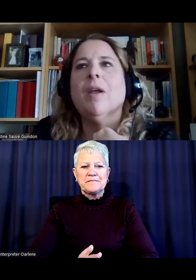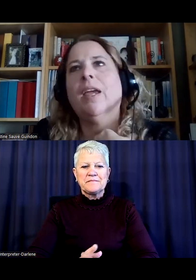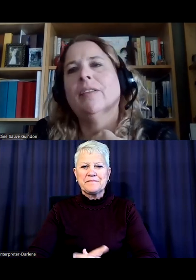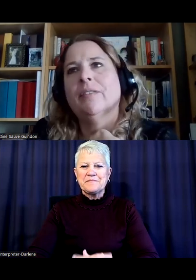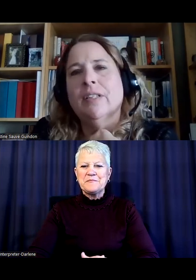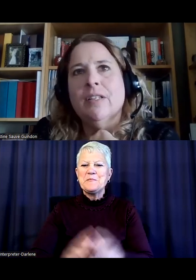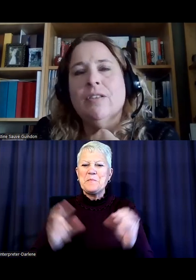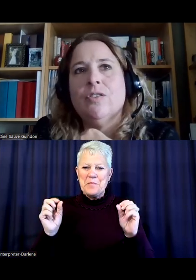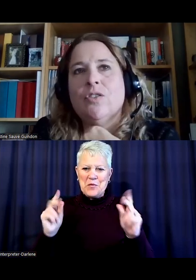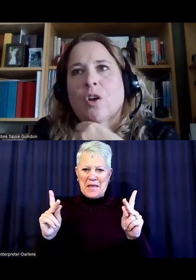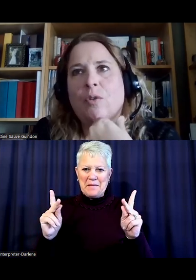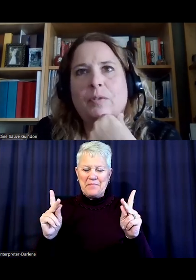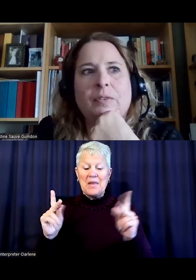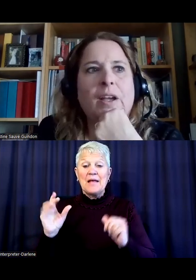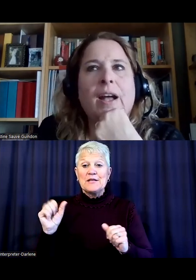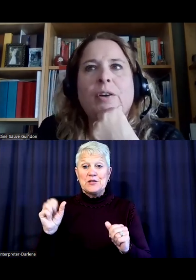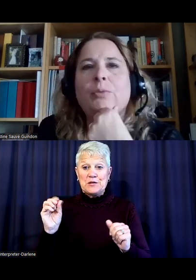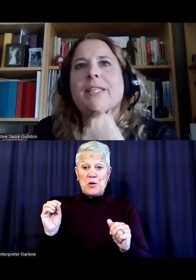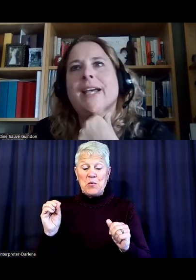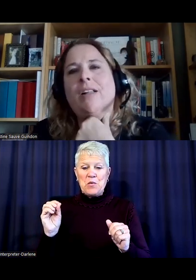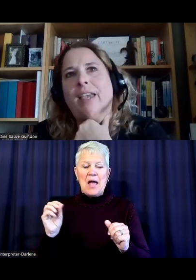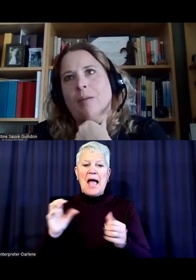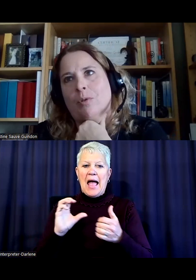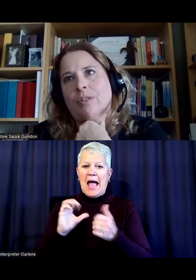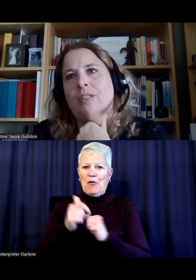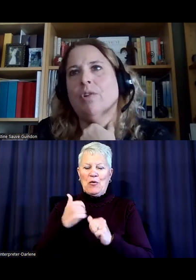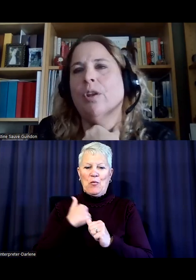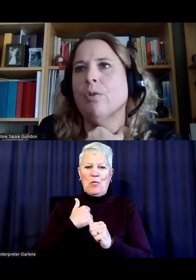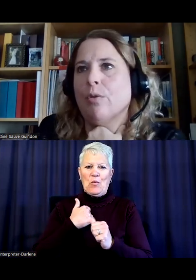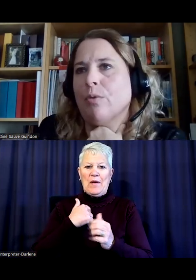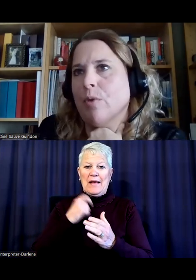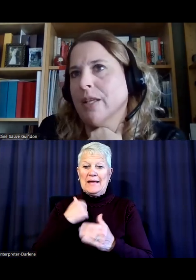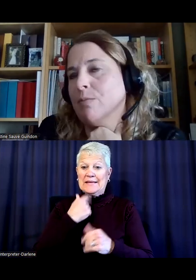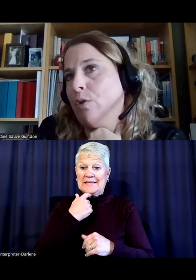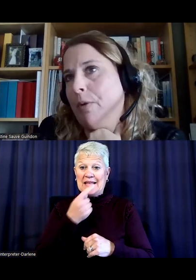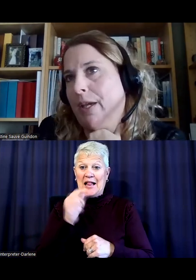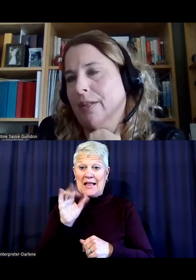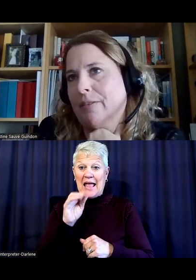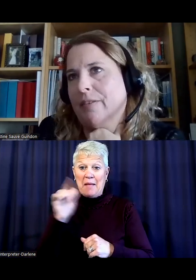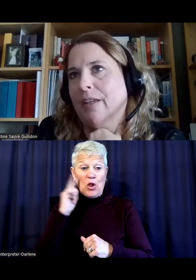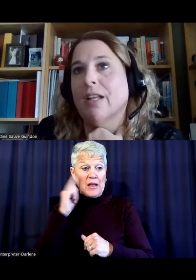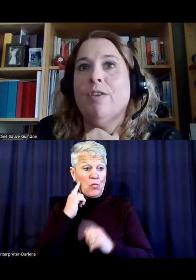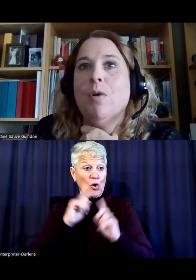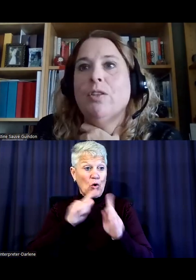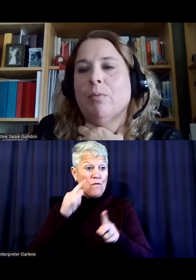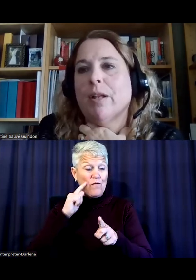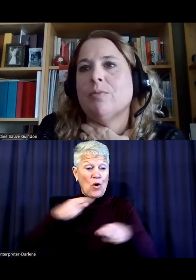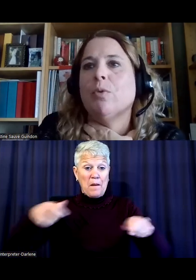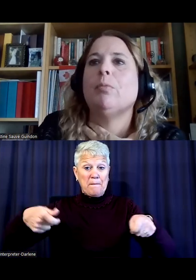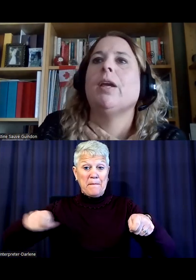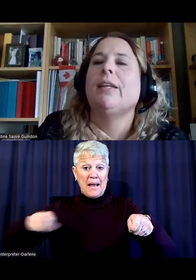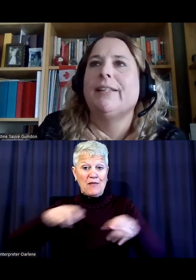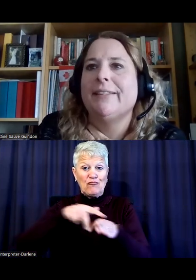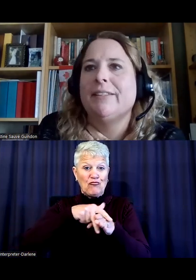All right. So, how do we tell Campbell he's going to go ride his motorbike? And if he wants to ride